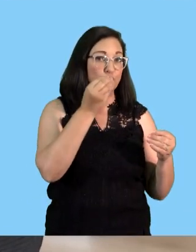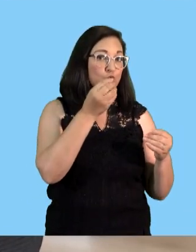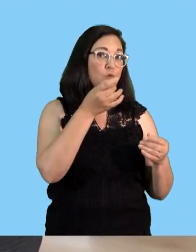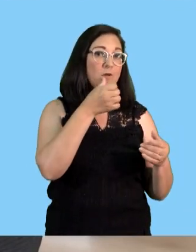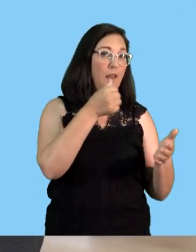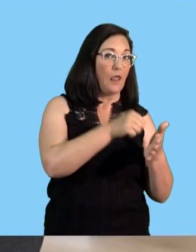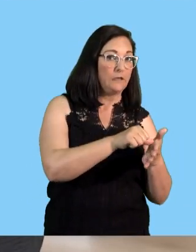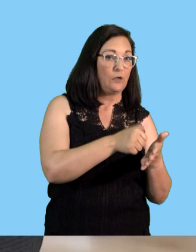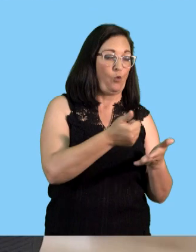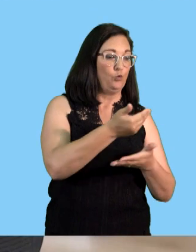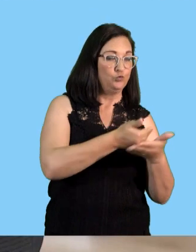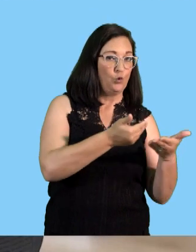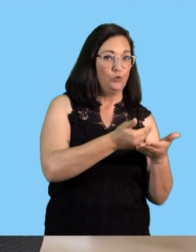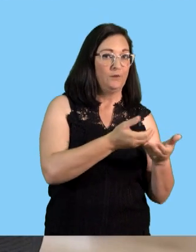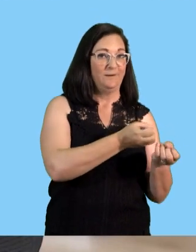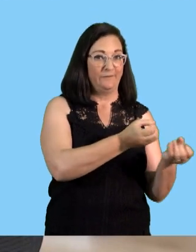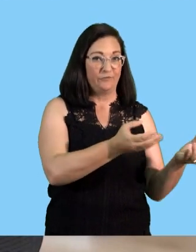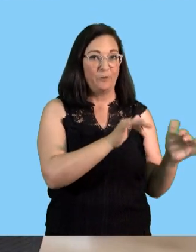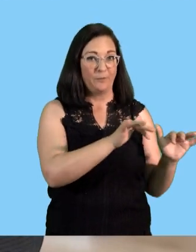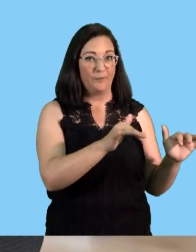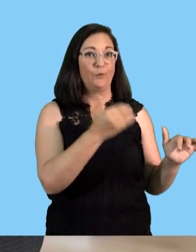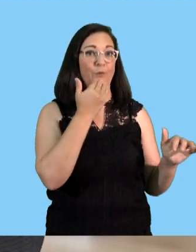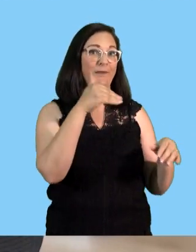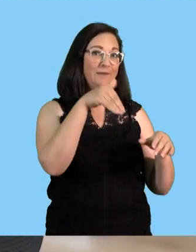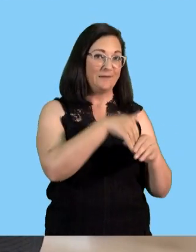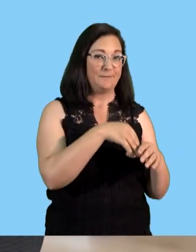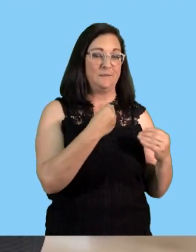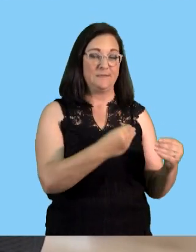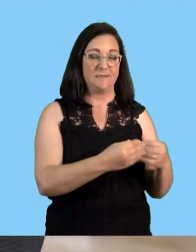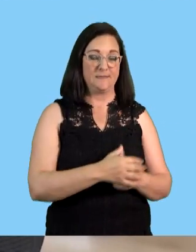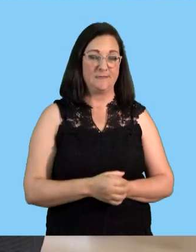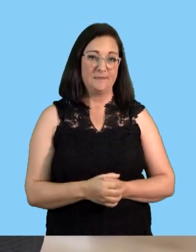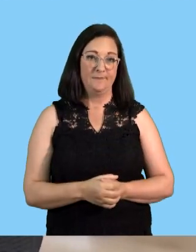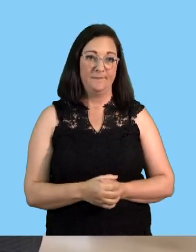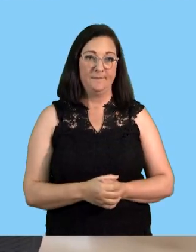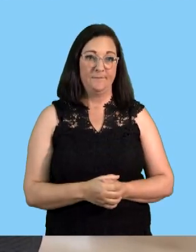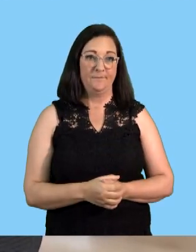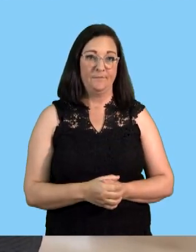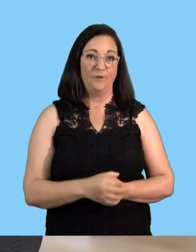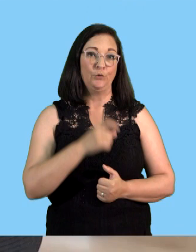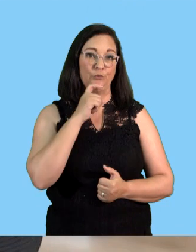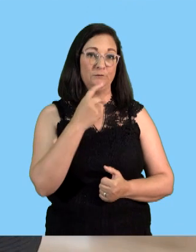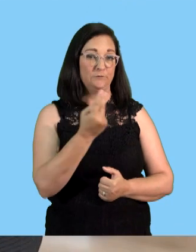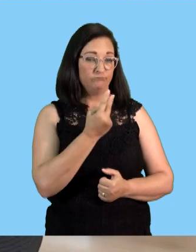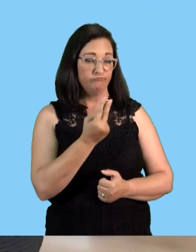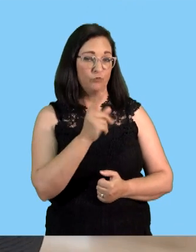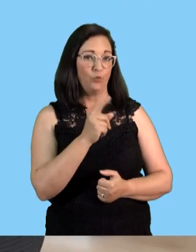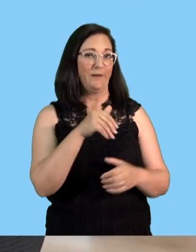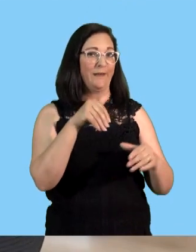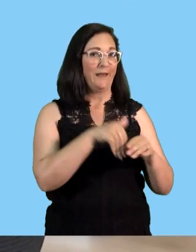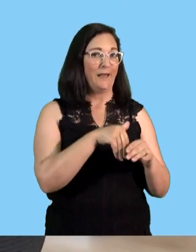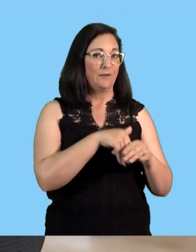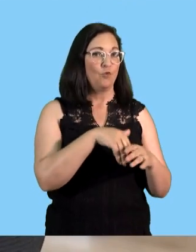circulars business. So it will only go to the people who are within the business. And then we can use the internal or